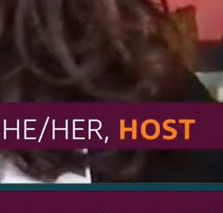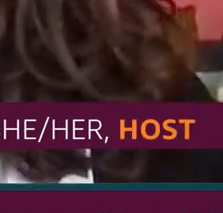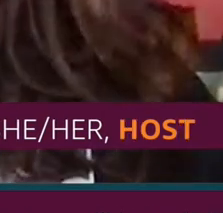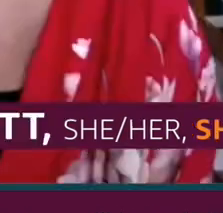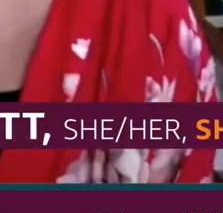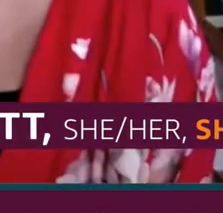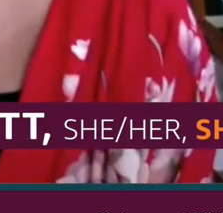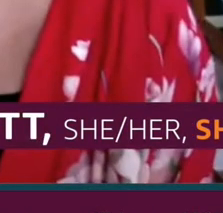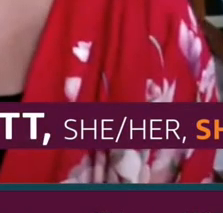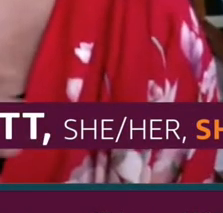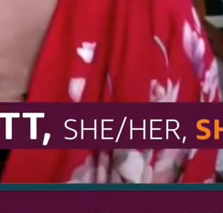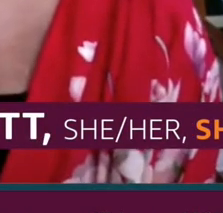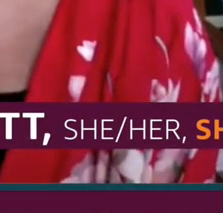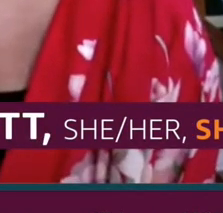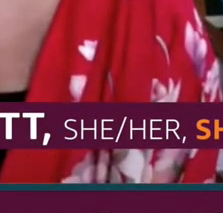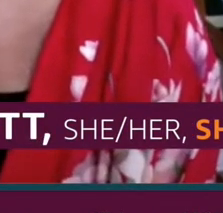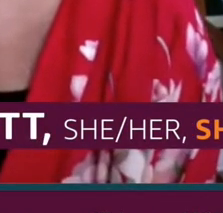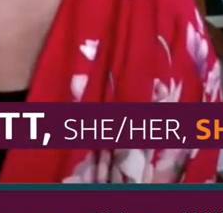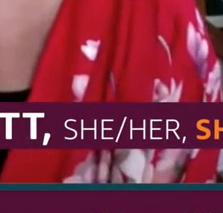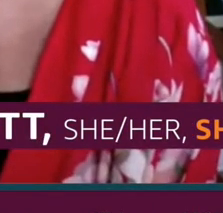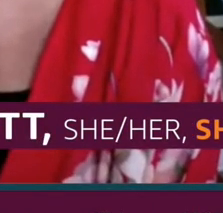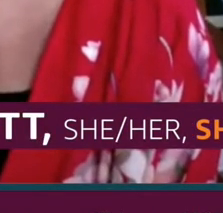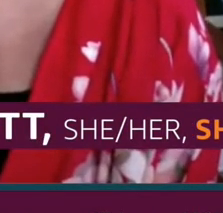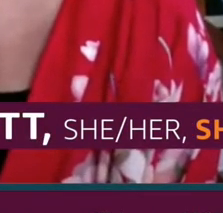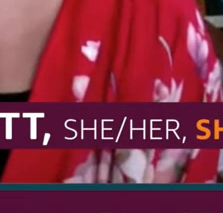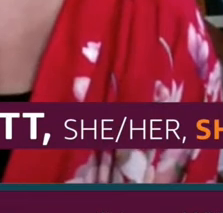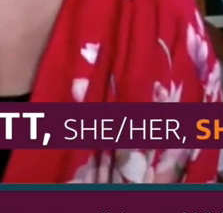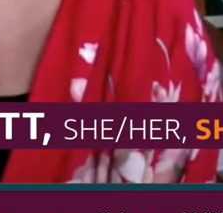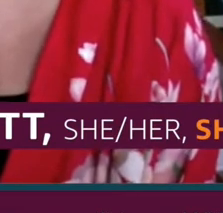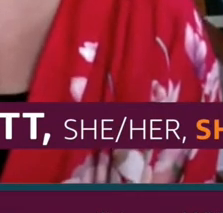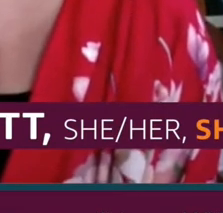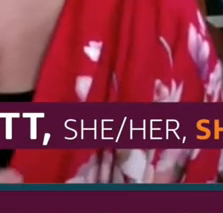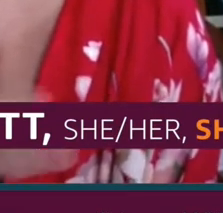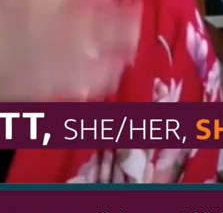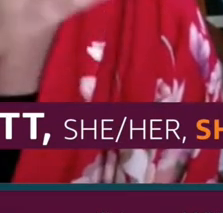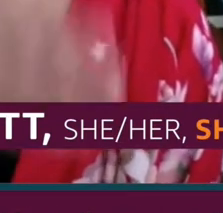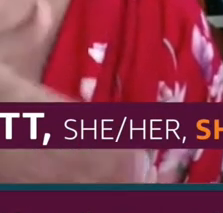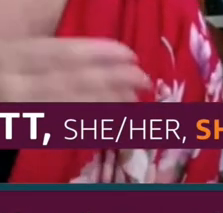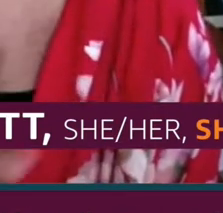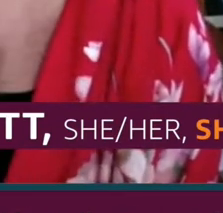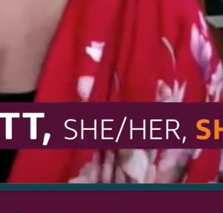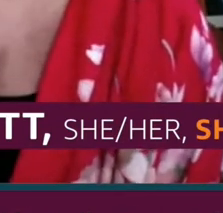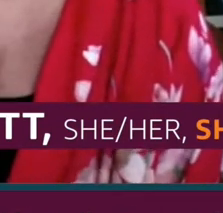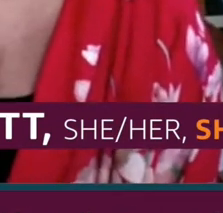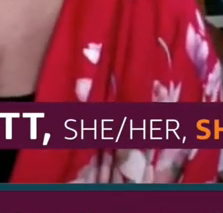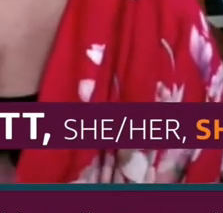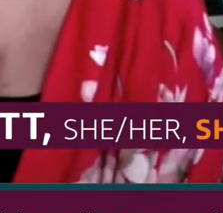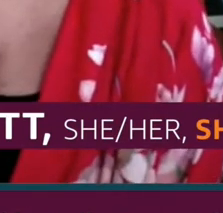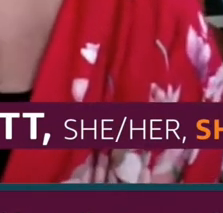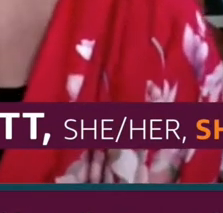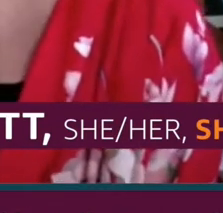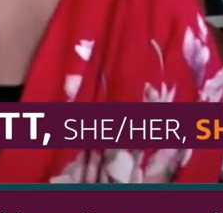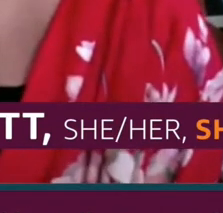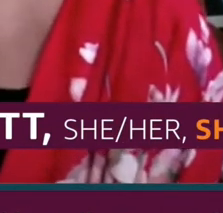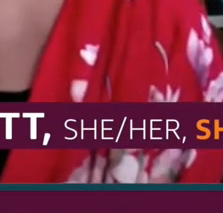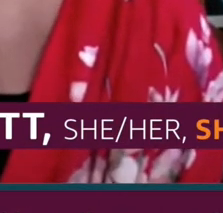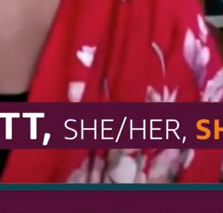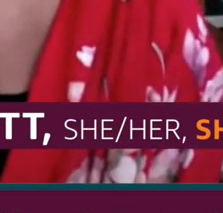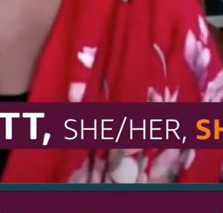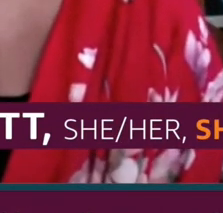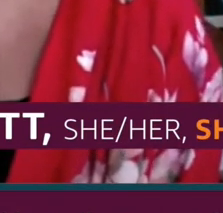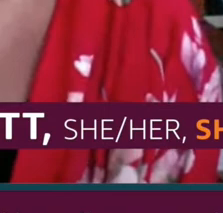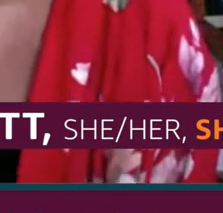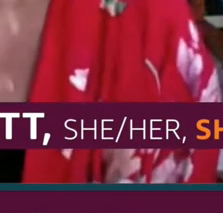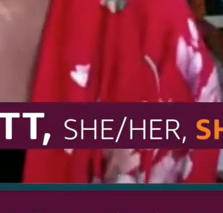love. You know, I got emotional when I saw the kitchen and I saw the crosses in the kitchen and I saw the Virgin